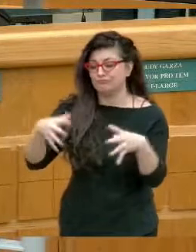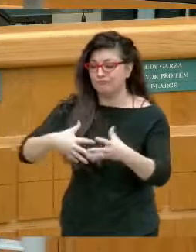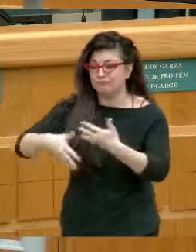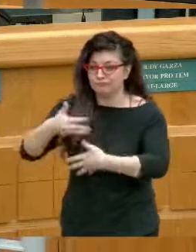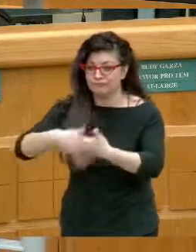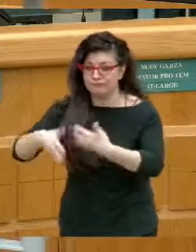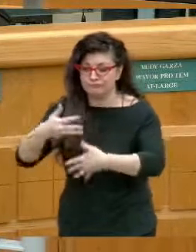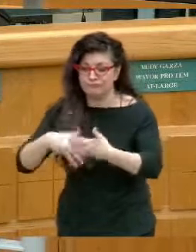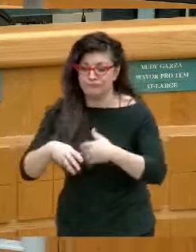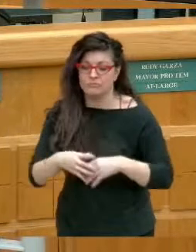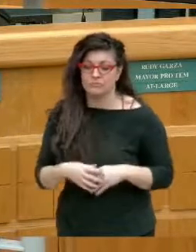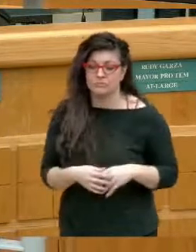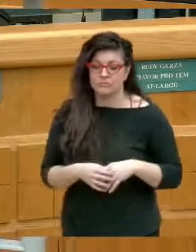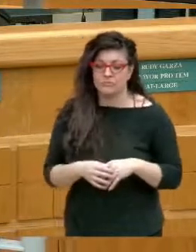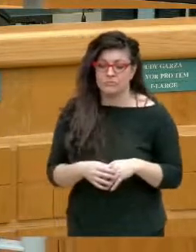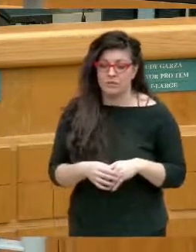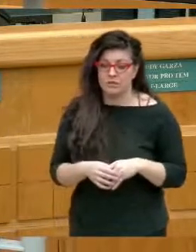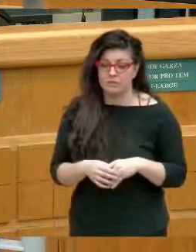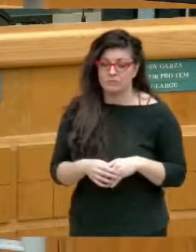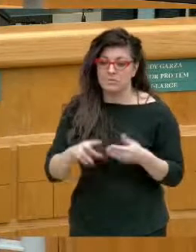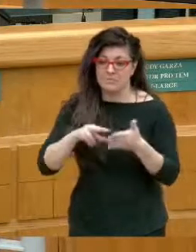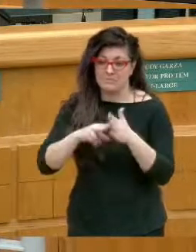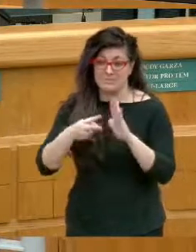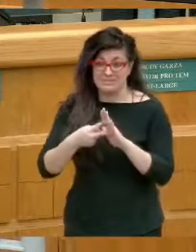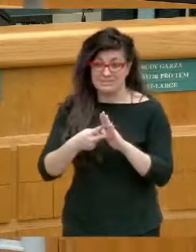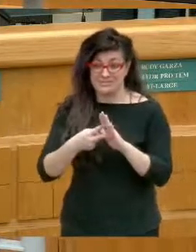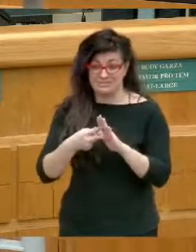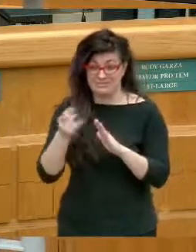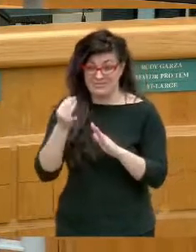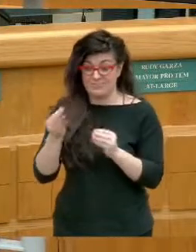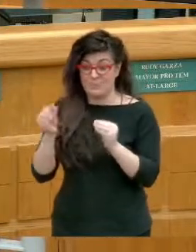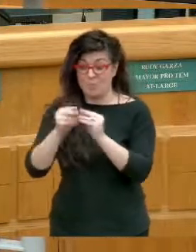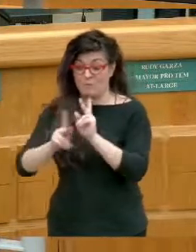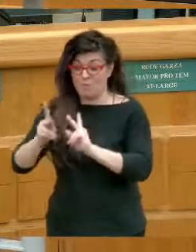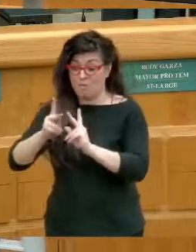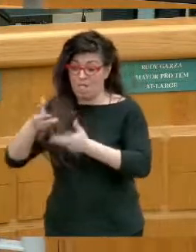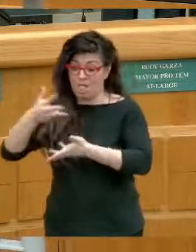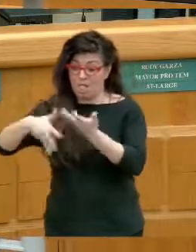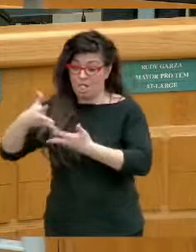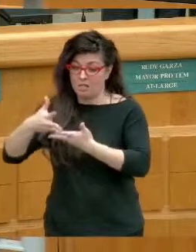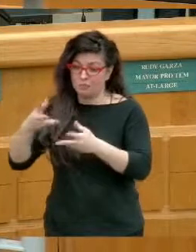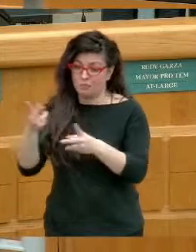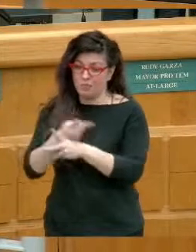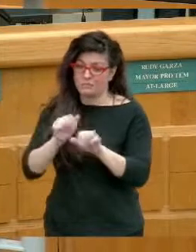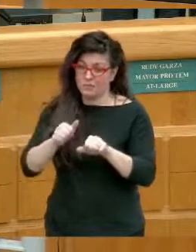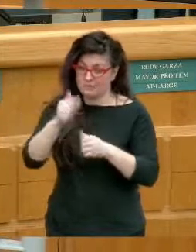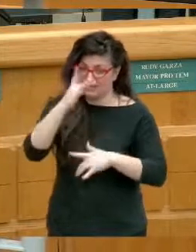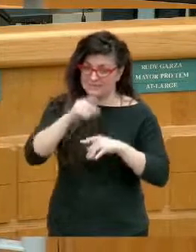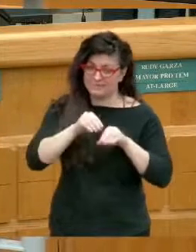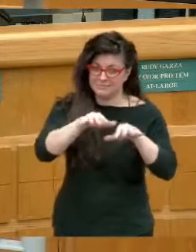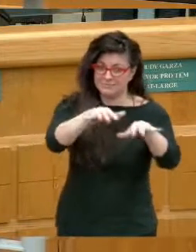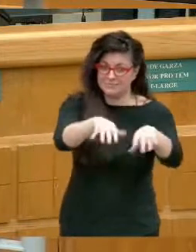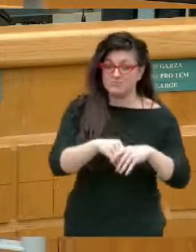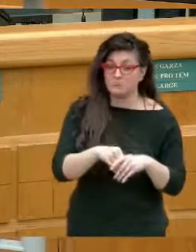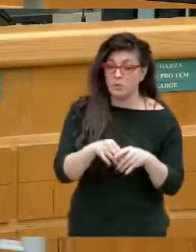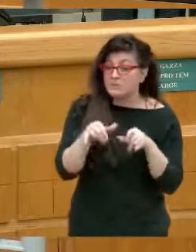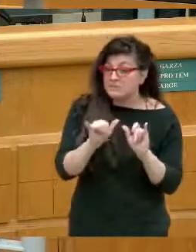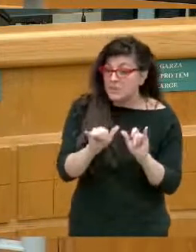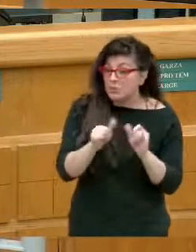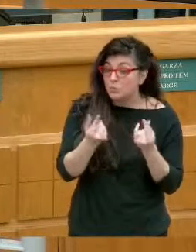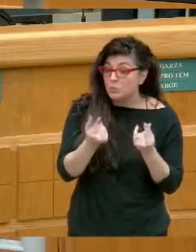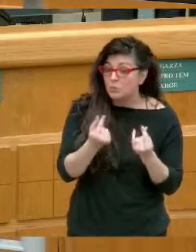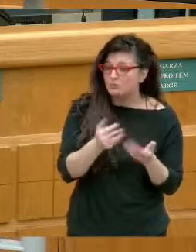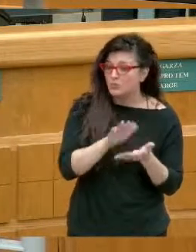the rate of transmission. The things that are still in place, school closures, social distancing. So this is